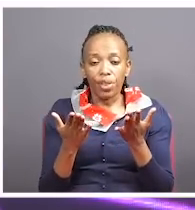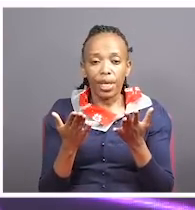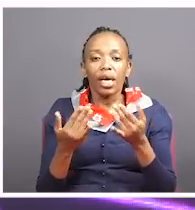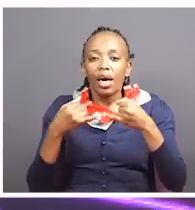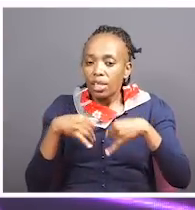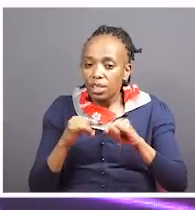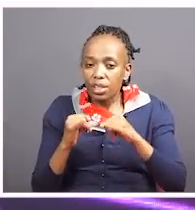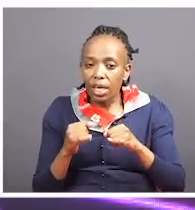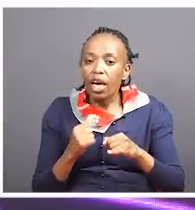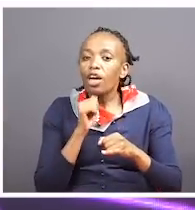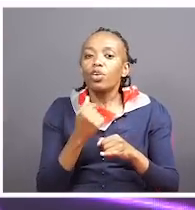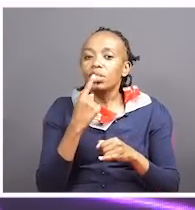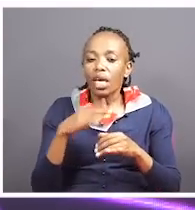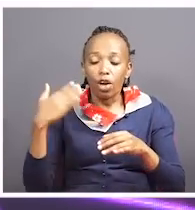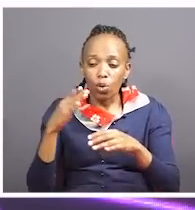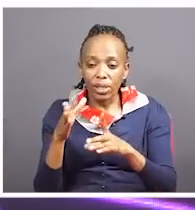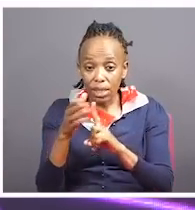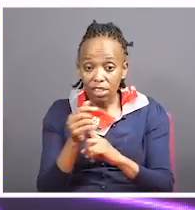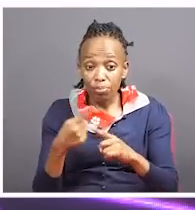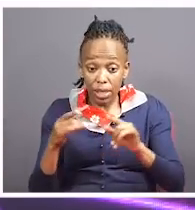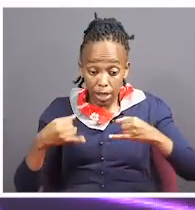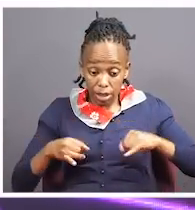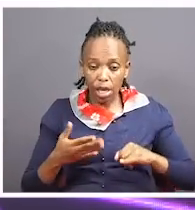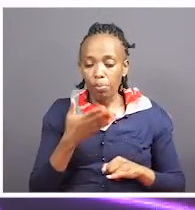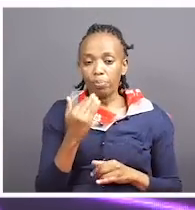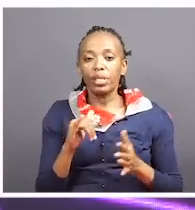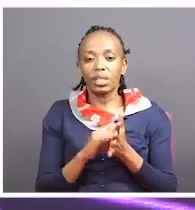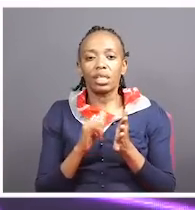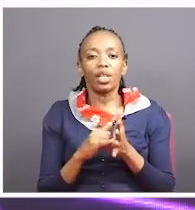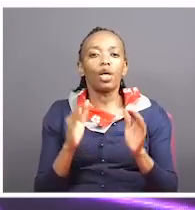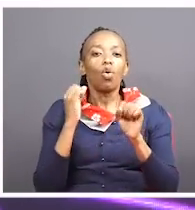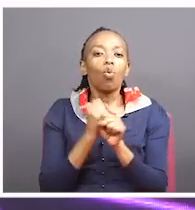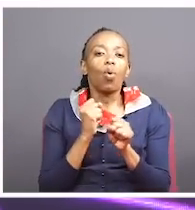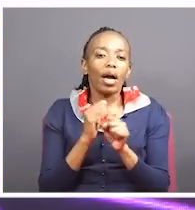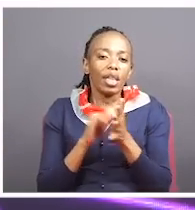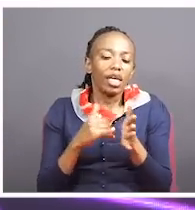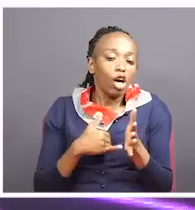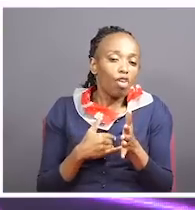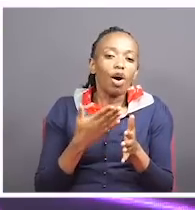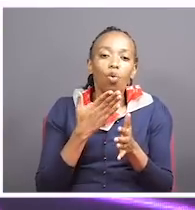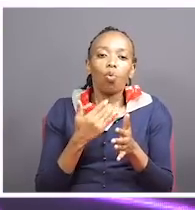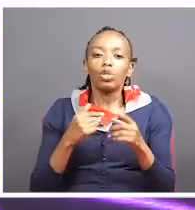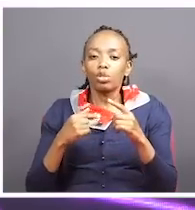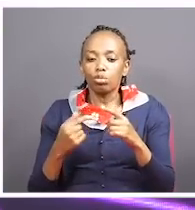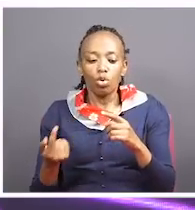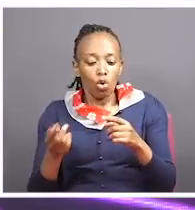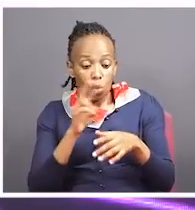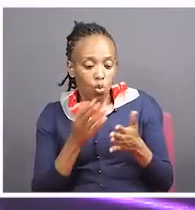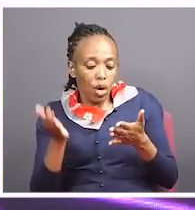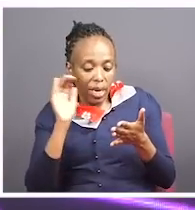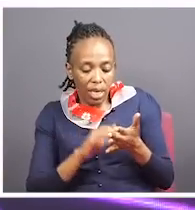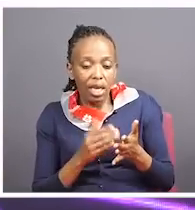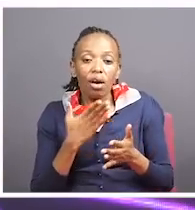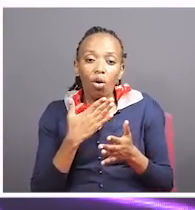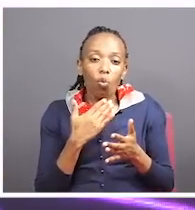something, I try. I don't say I always do it, but I try my best. That the work that I do, I want to go over it